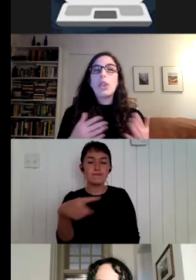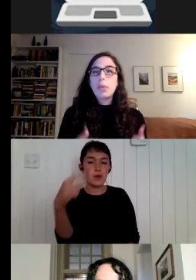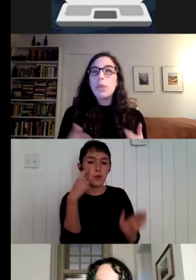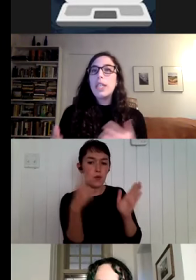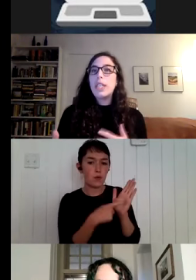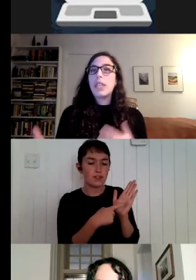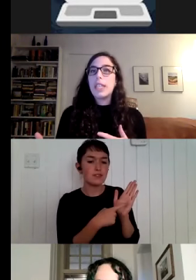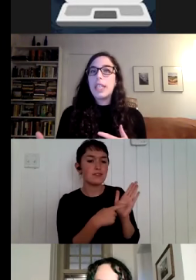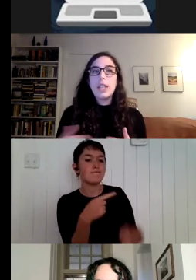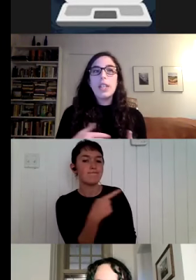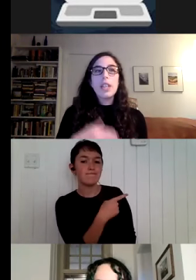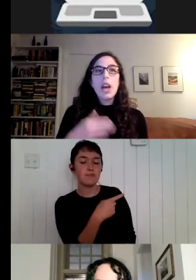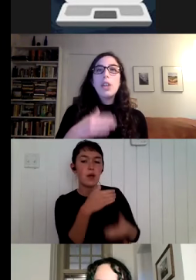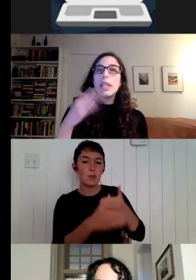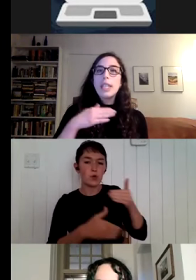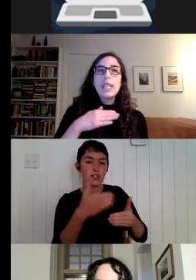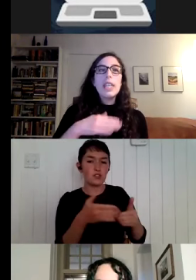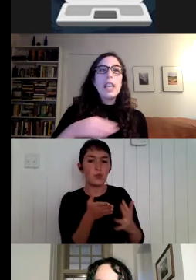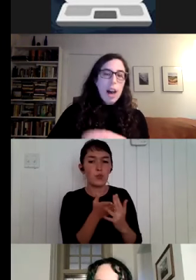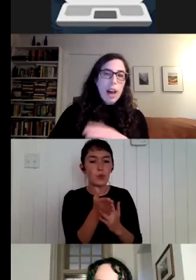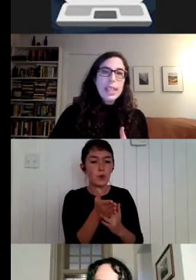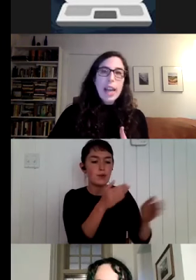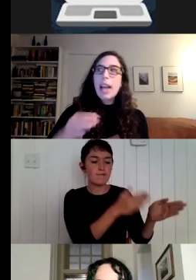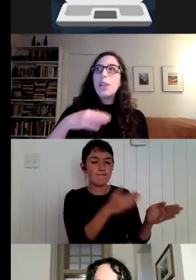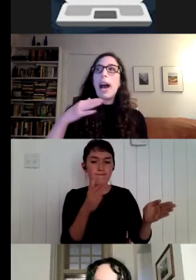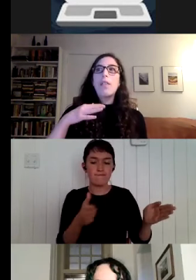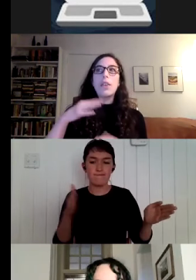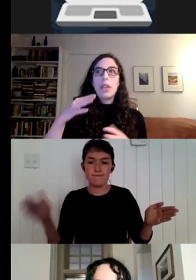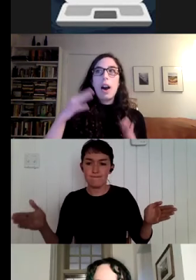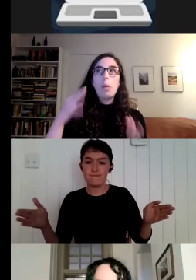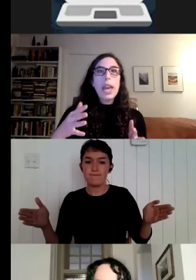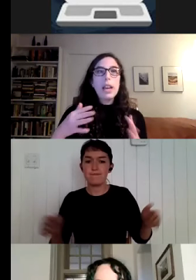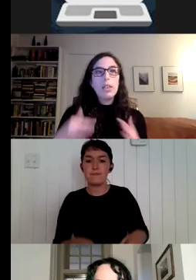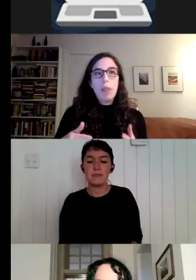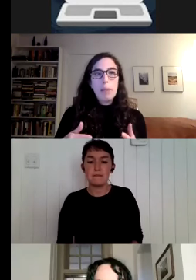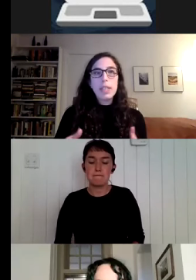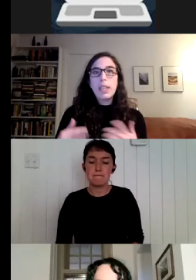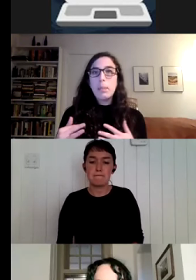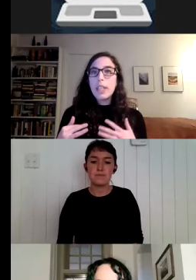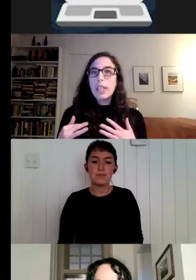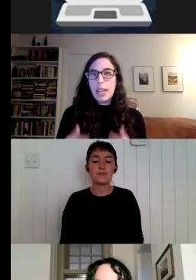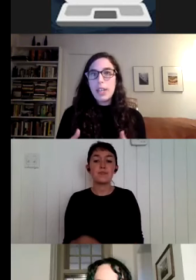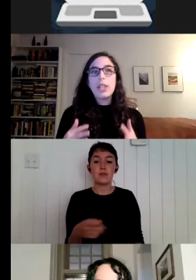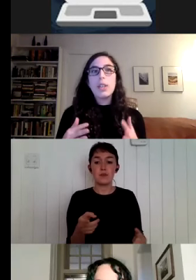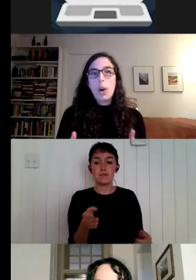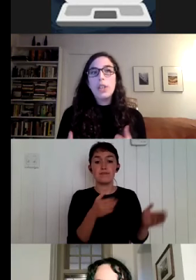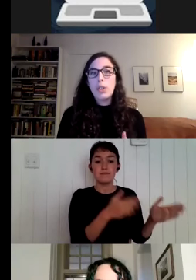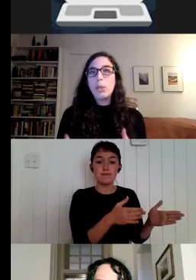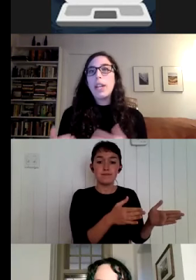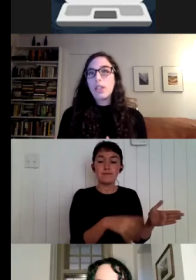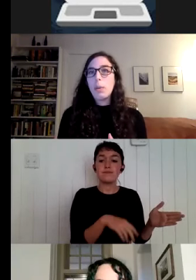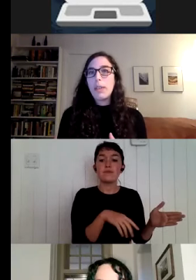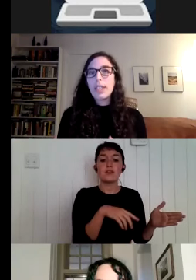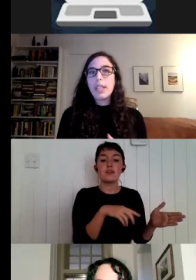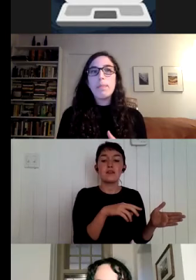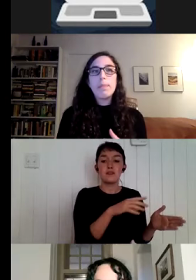progression through these different stages. You can see on the side, you have wake, REM sleep, stages 1, 2,